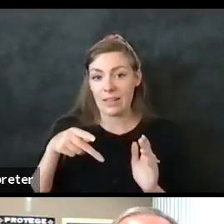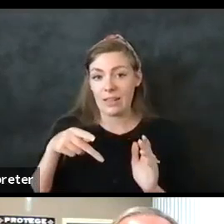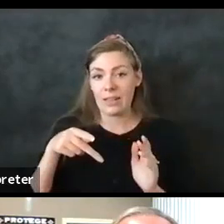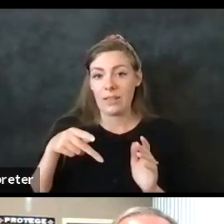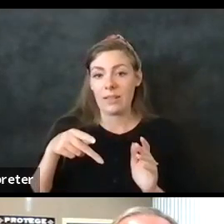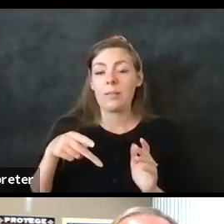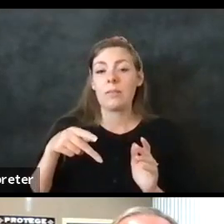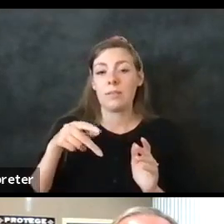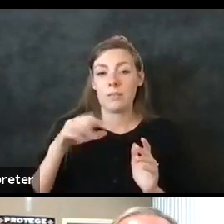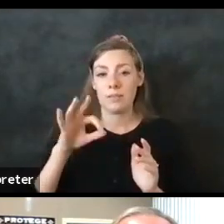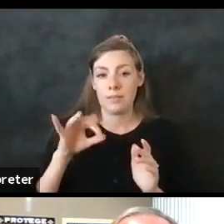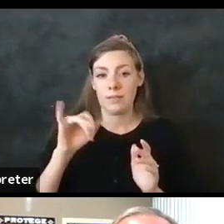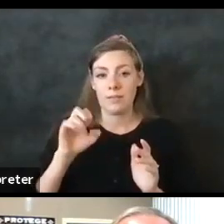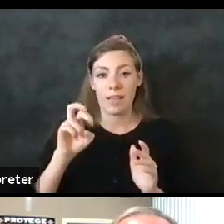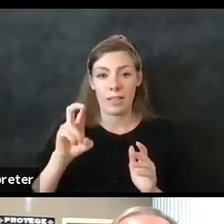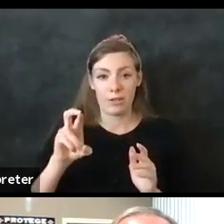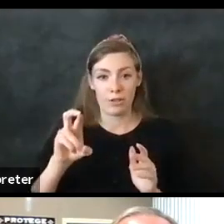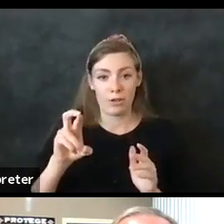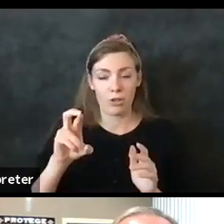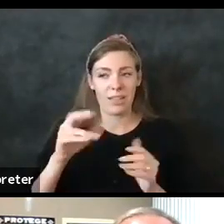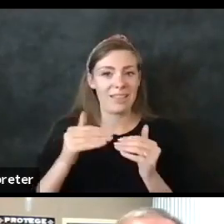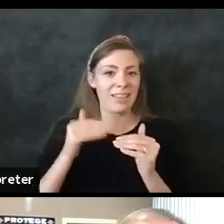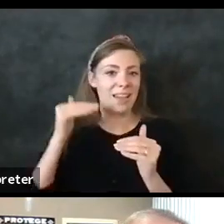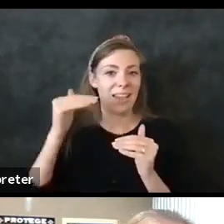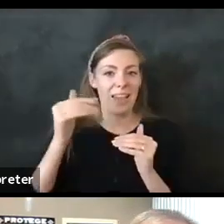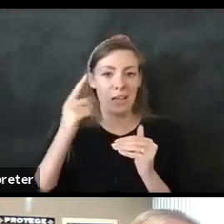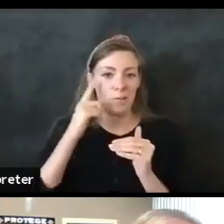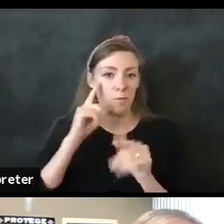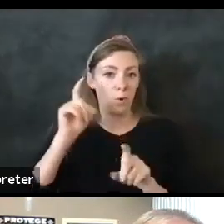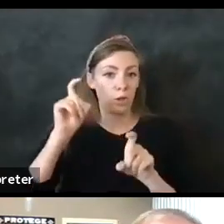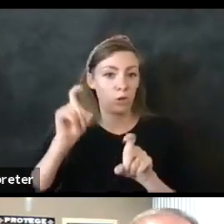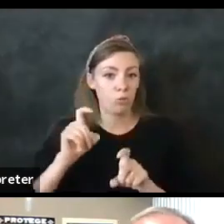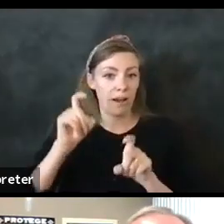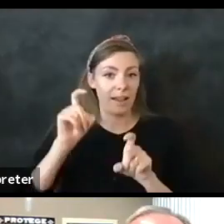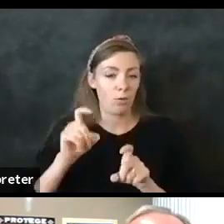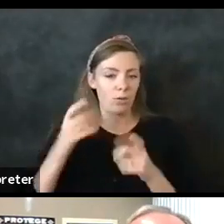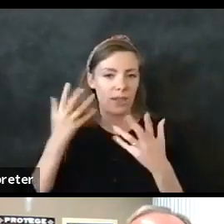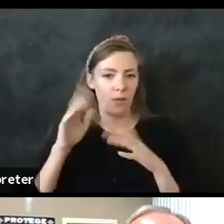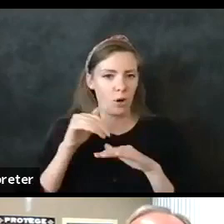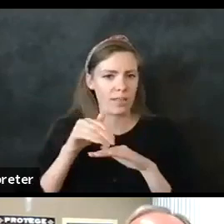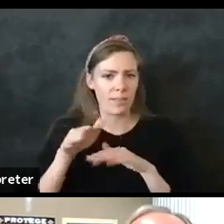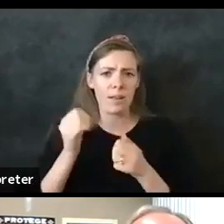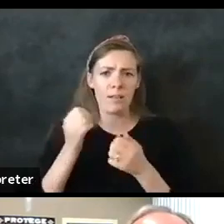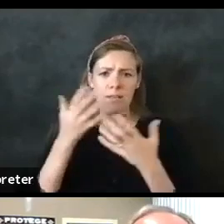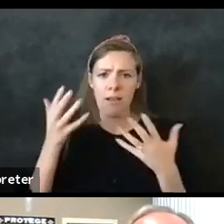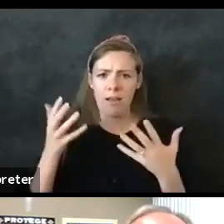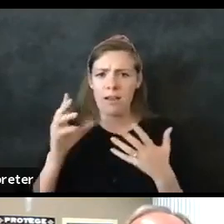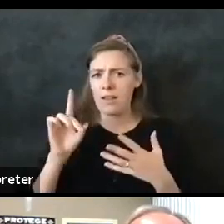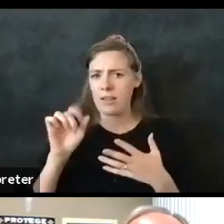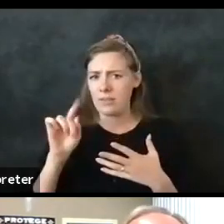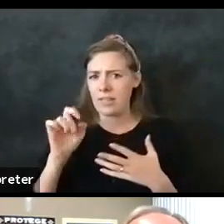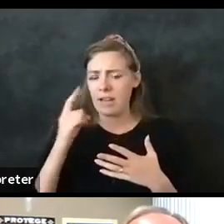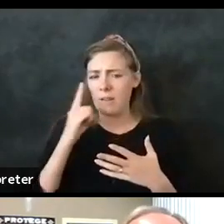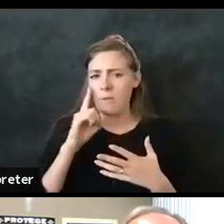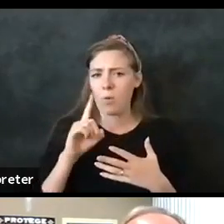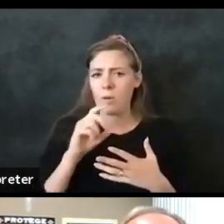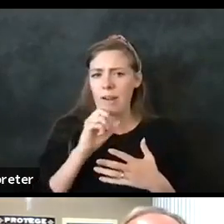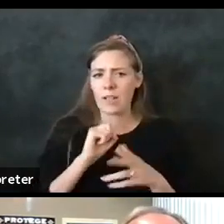vaccine companies in terms of trials. Pfizer's already submitted quite a bit of data for the 2 to 4 age